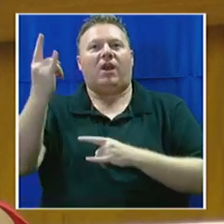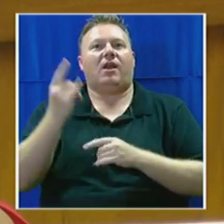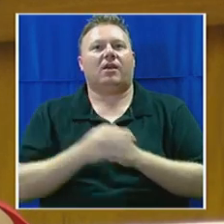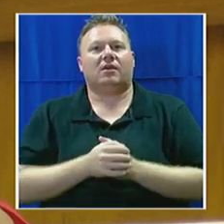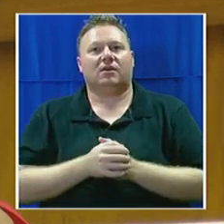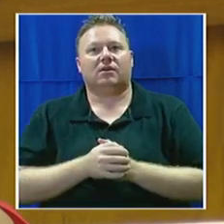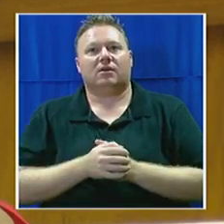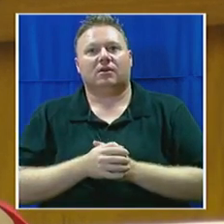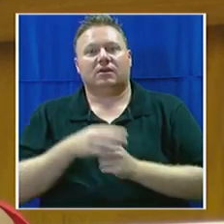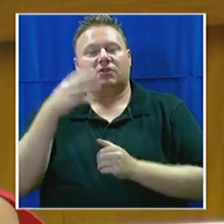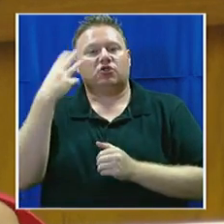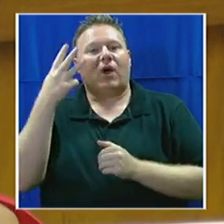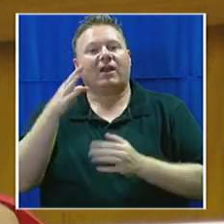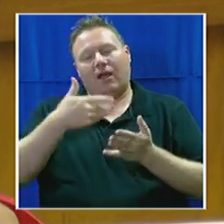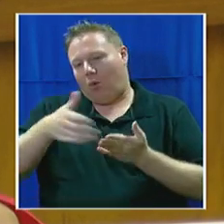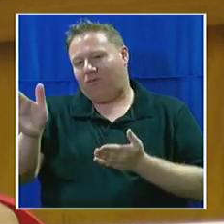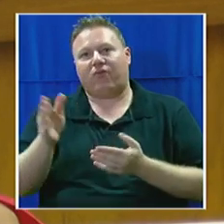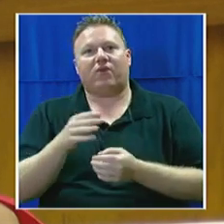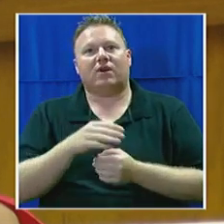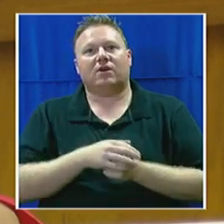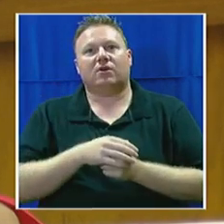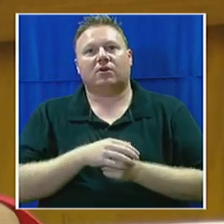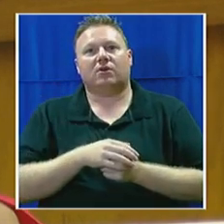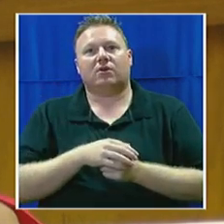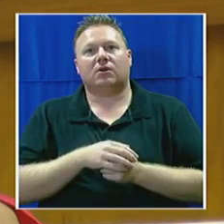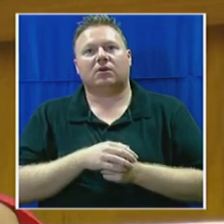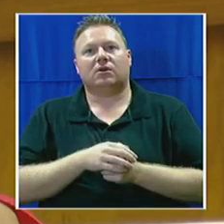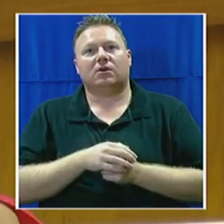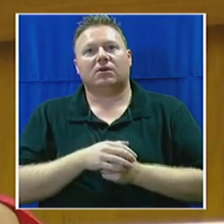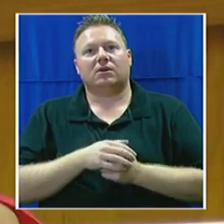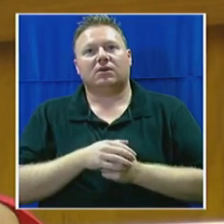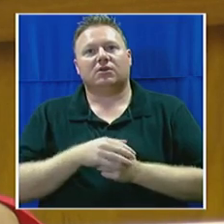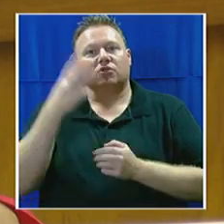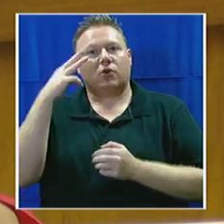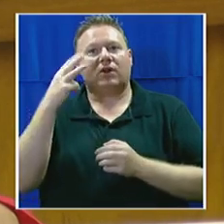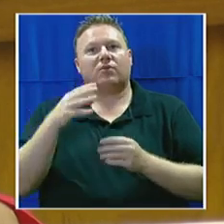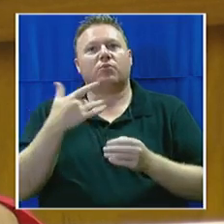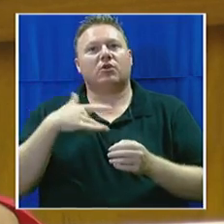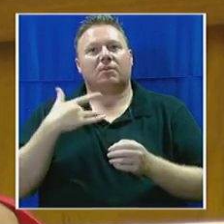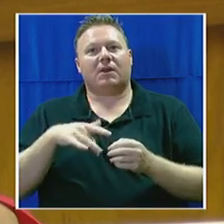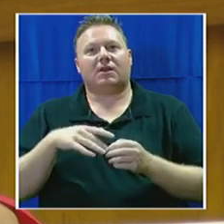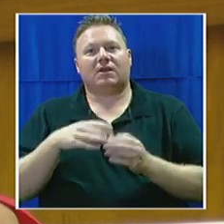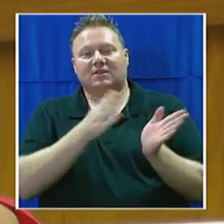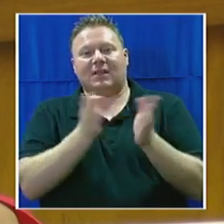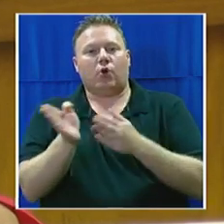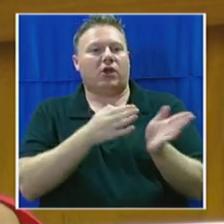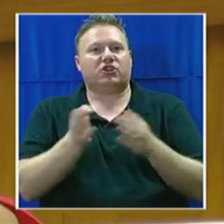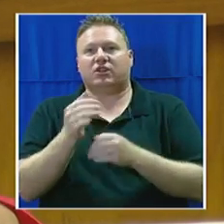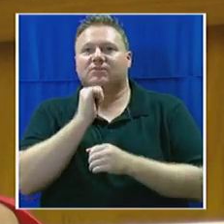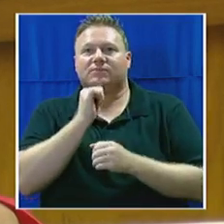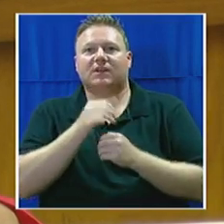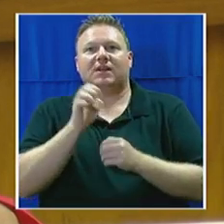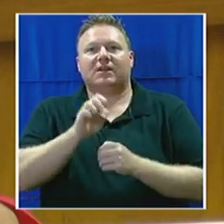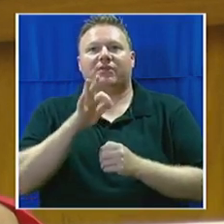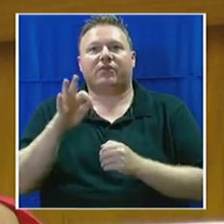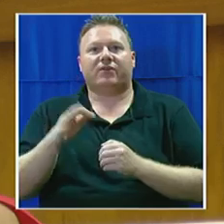the dissolution of Tshwane because it is long overdue. The Tshwane municipality has been long directionless. So the EFF